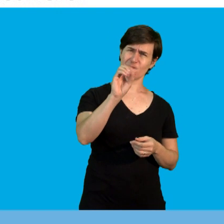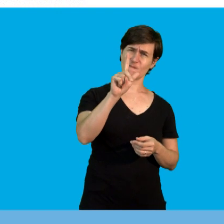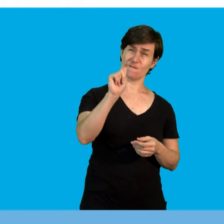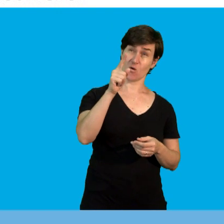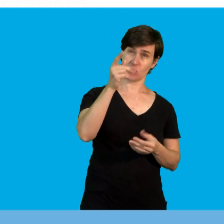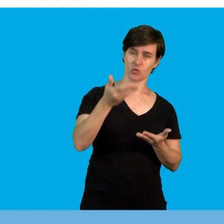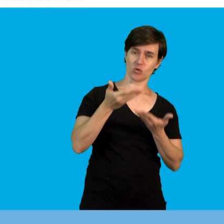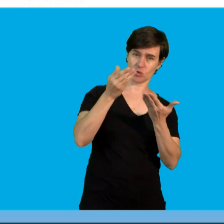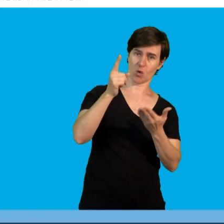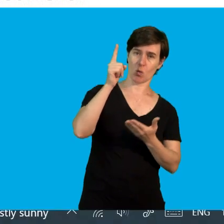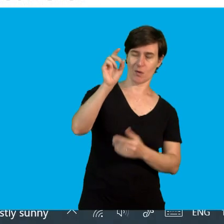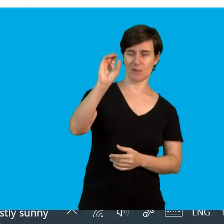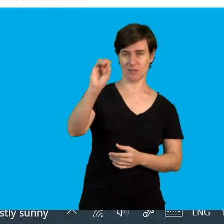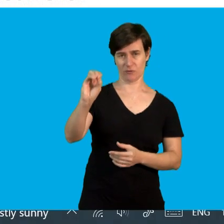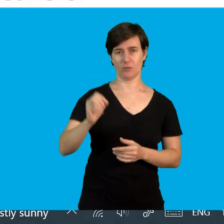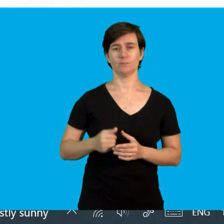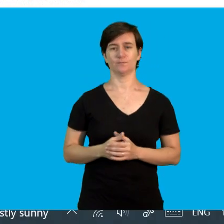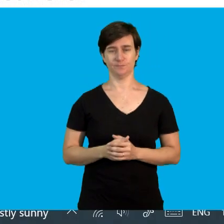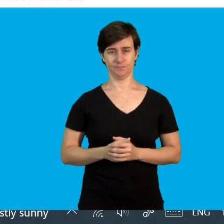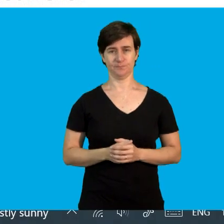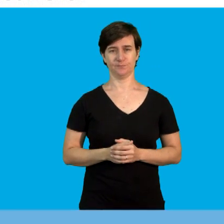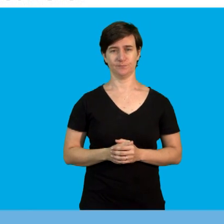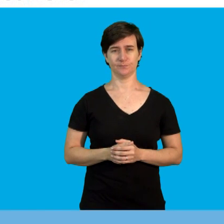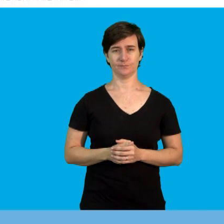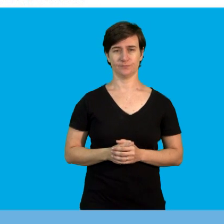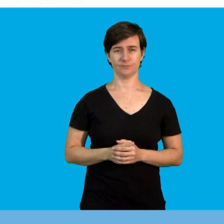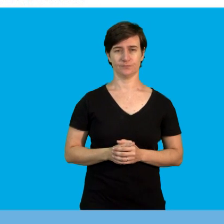is 0 volts.